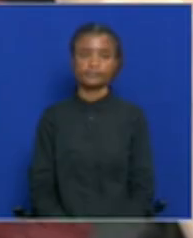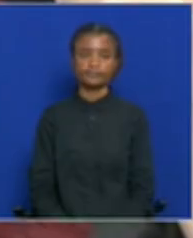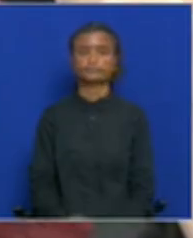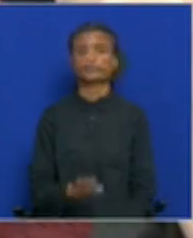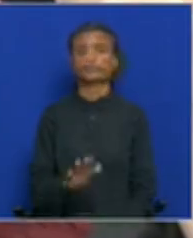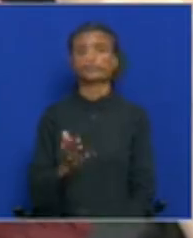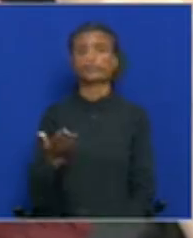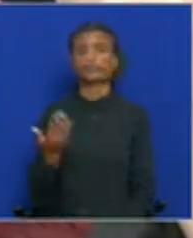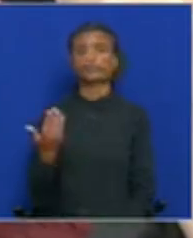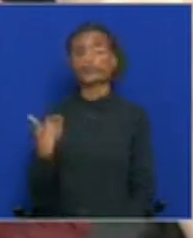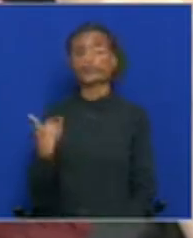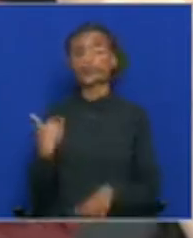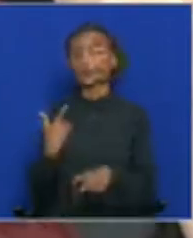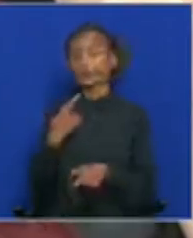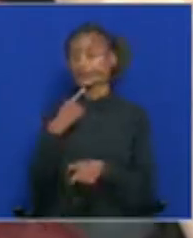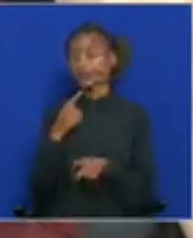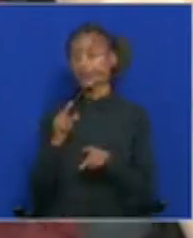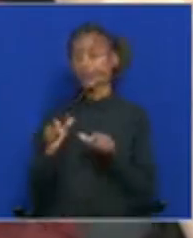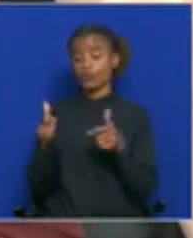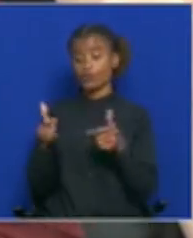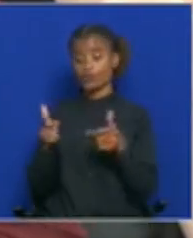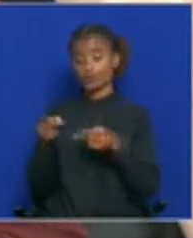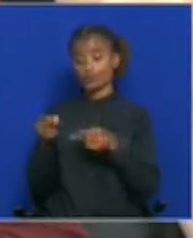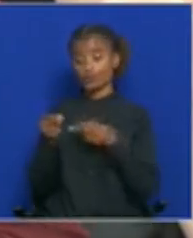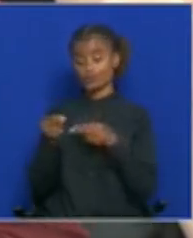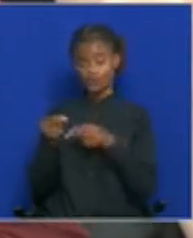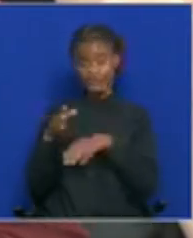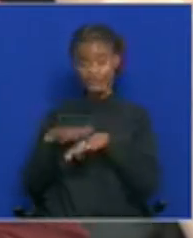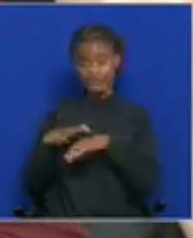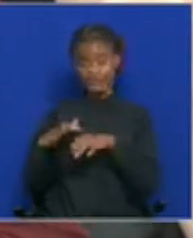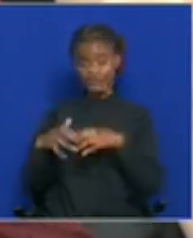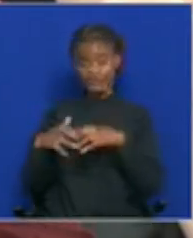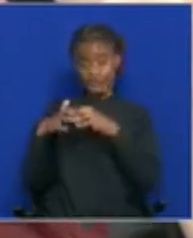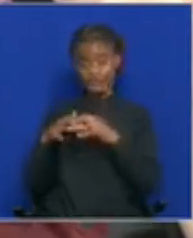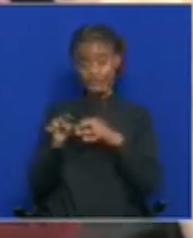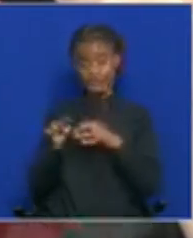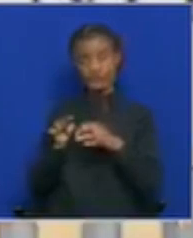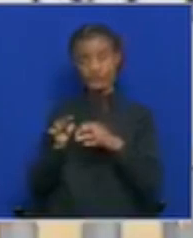letters. Is there anything else you want to say in relation to that?